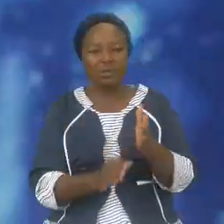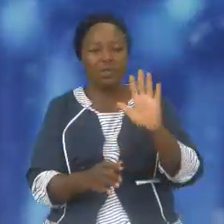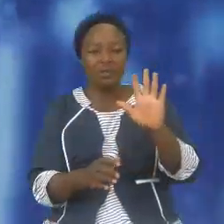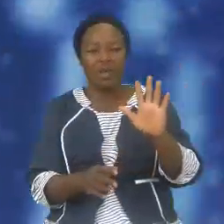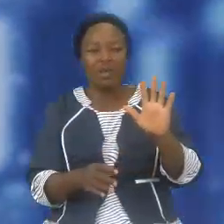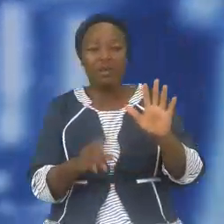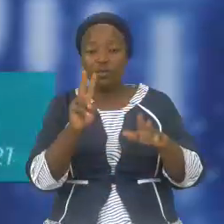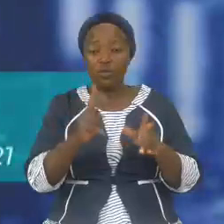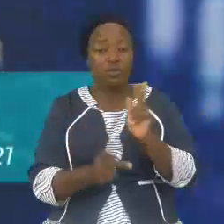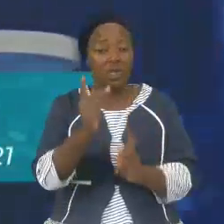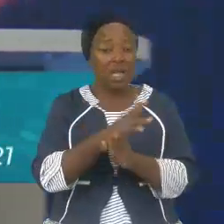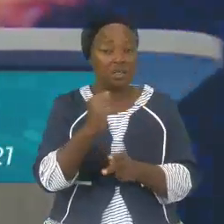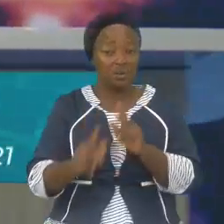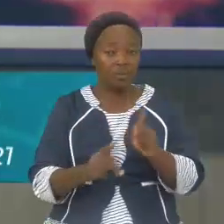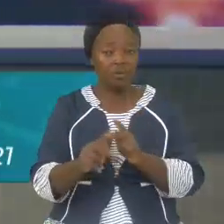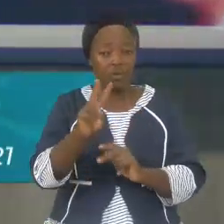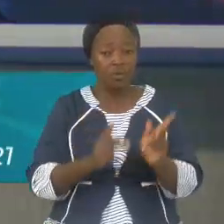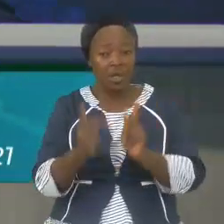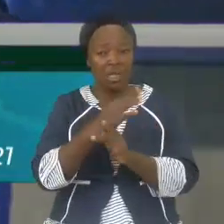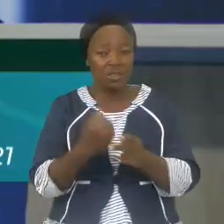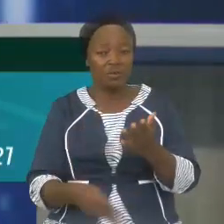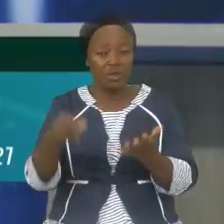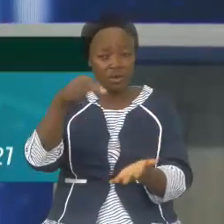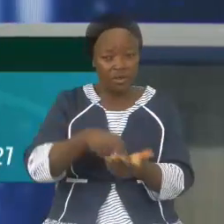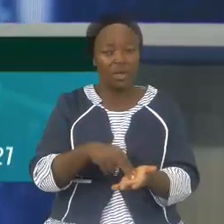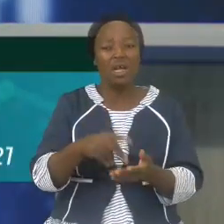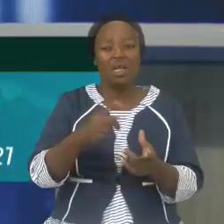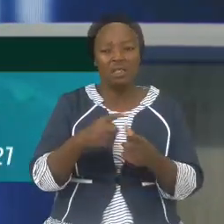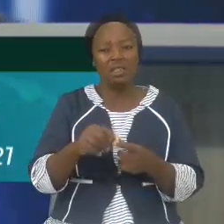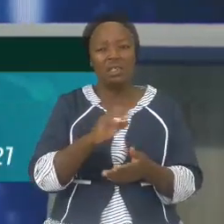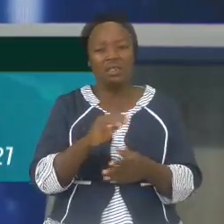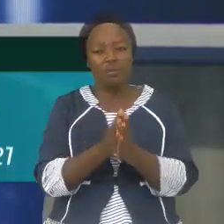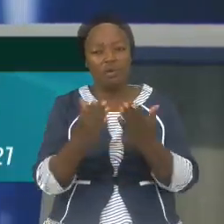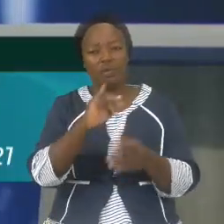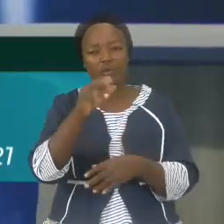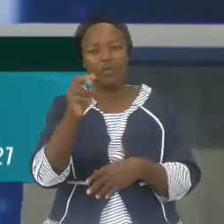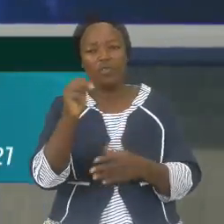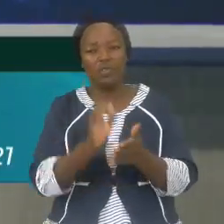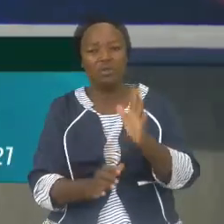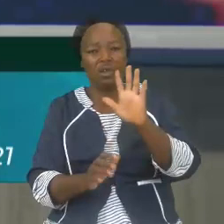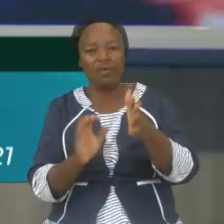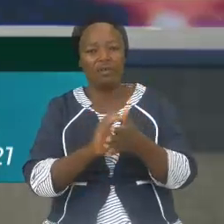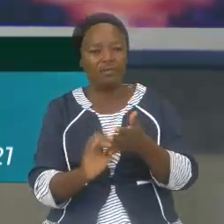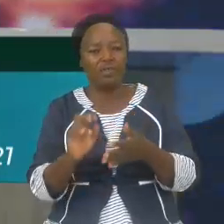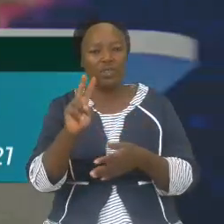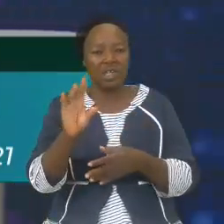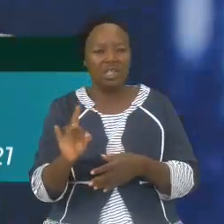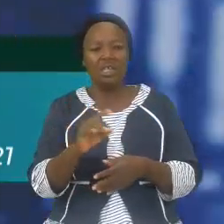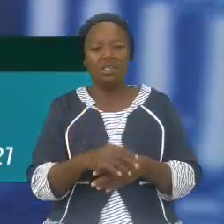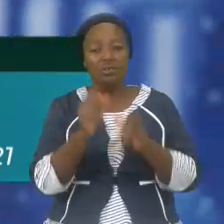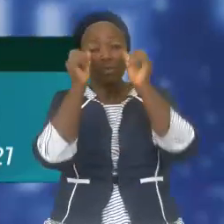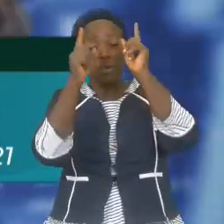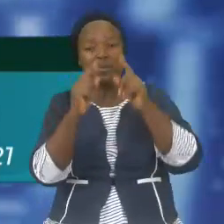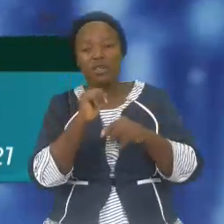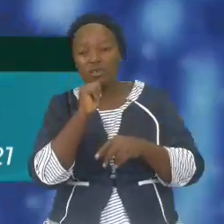of people and two kinds of resurrection. John chapter 5 verse 28. Marvel not at